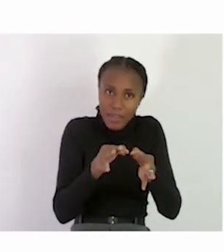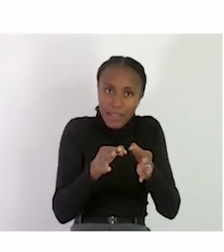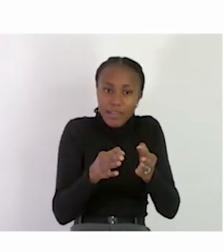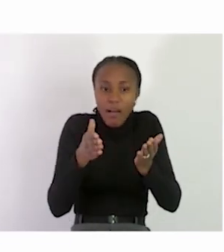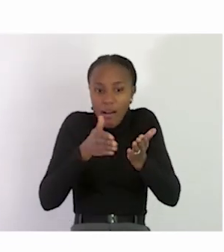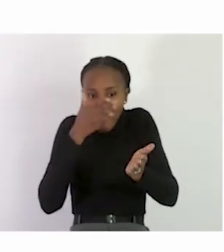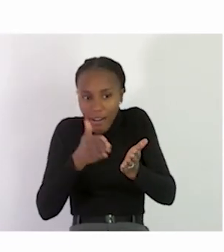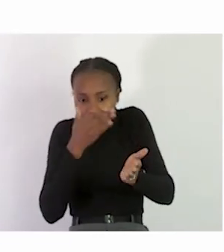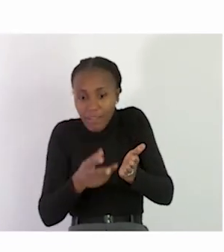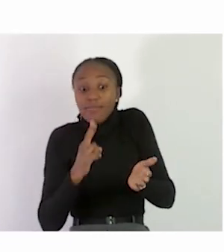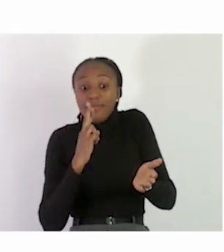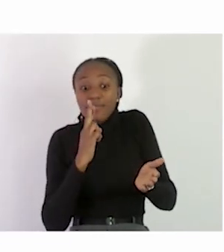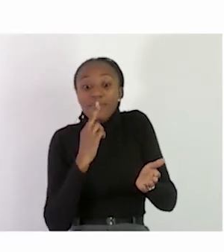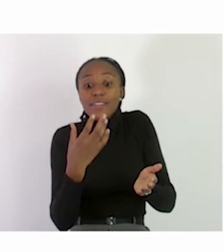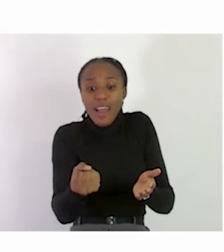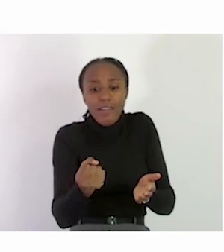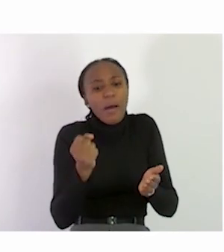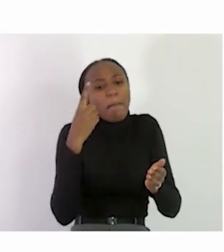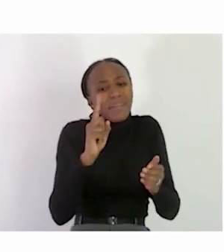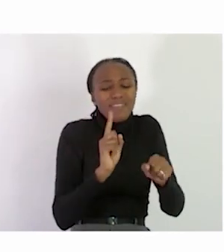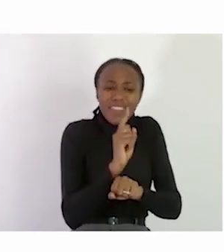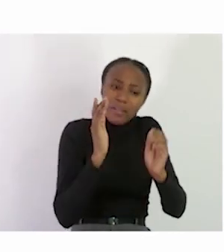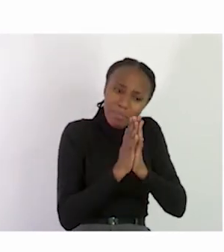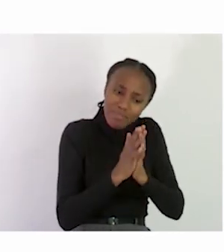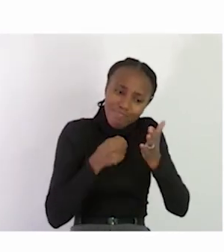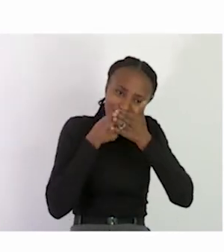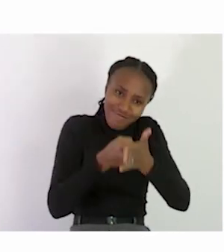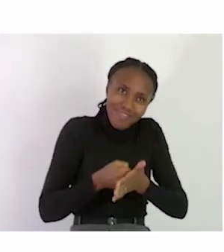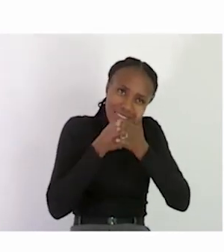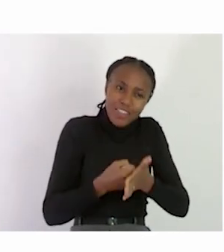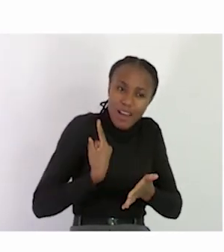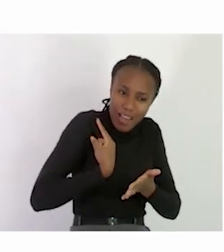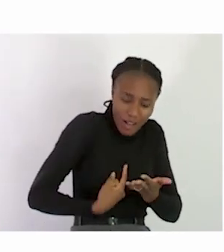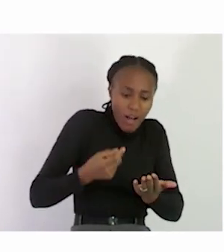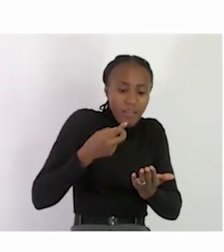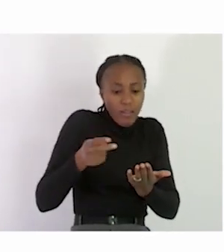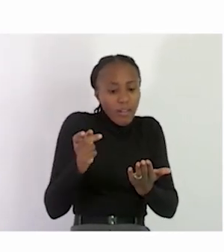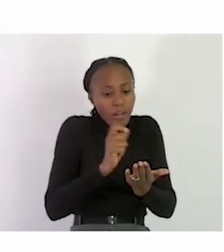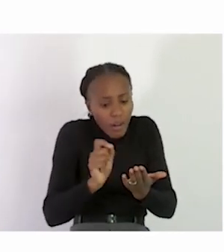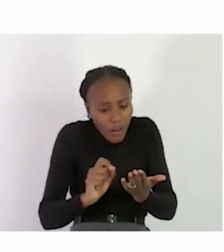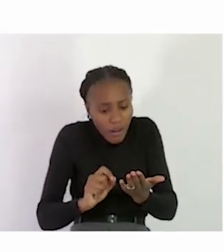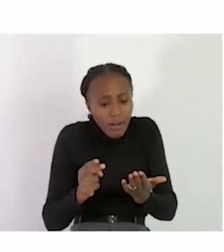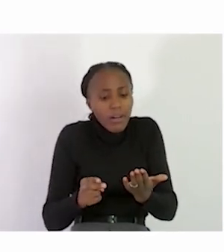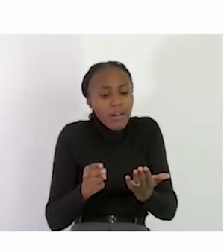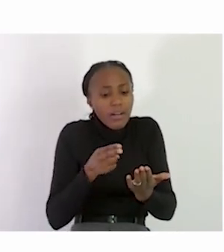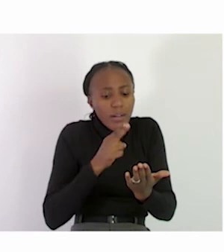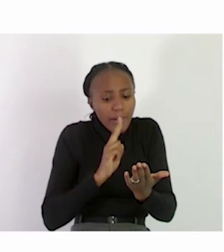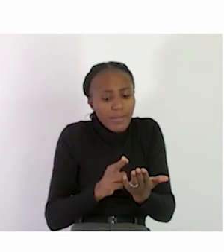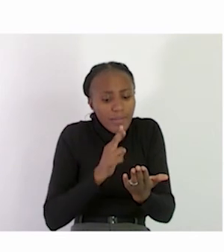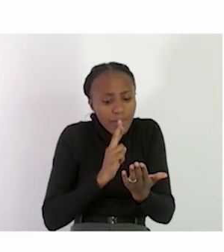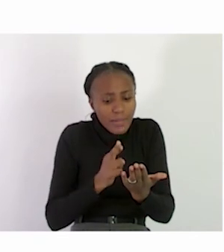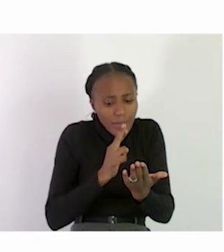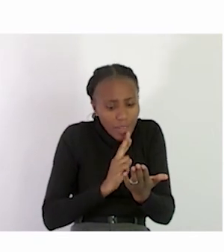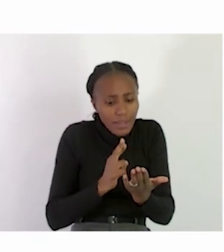back, but please do not jump to get the answers yet. Answer it first on your own and then take a